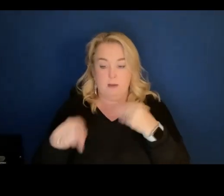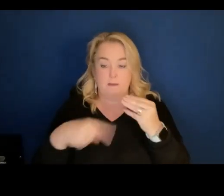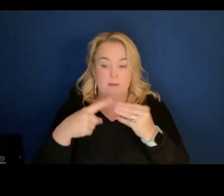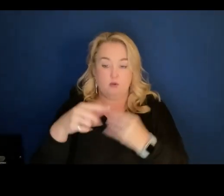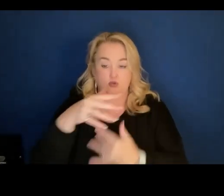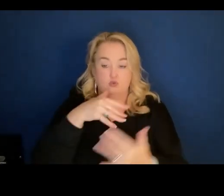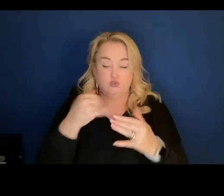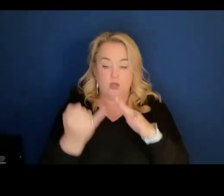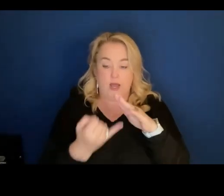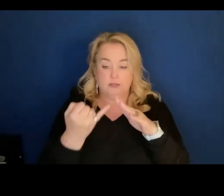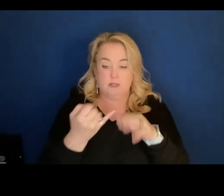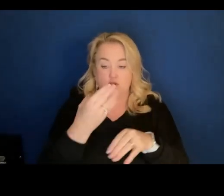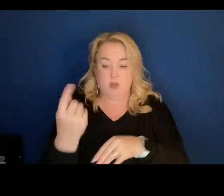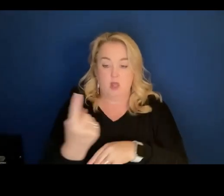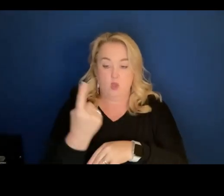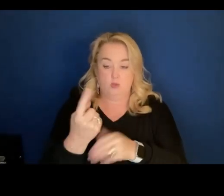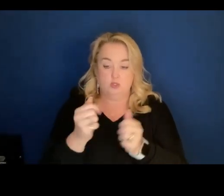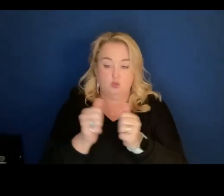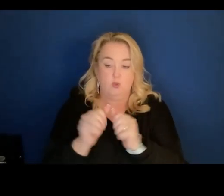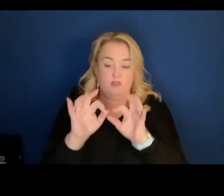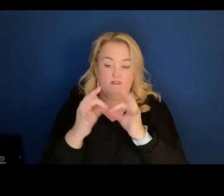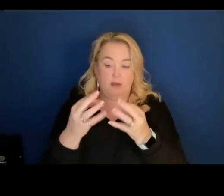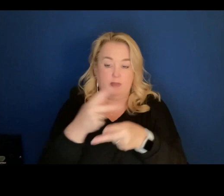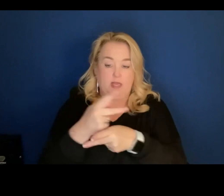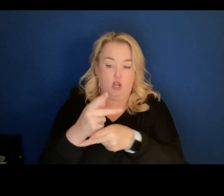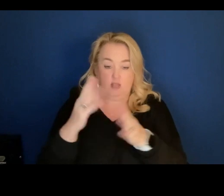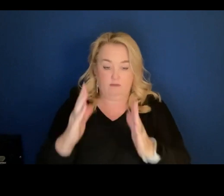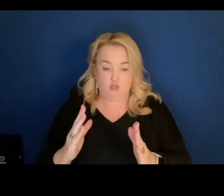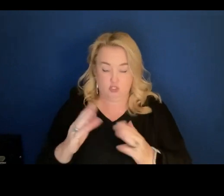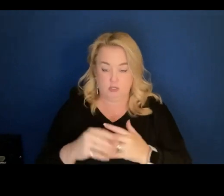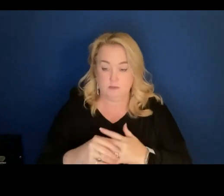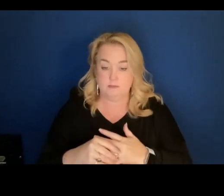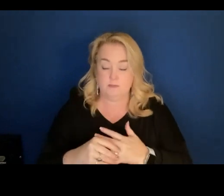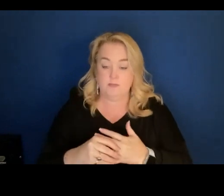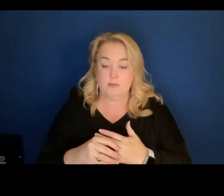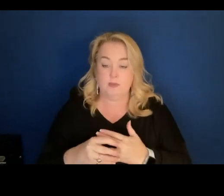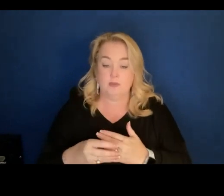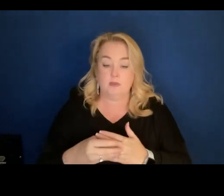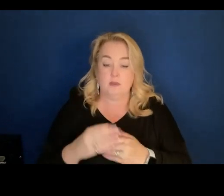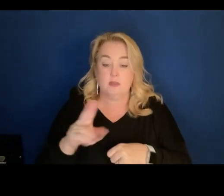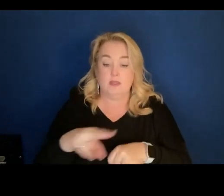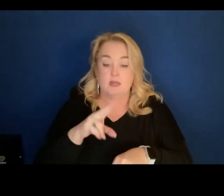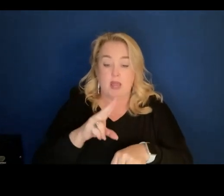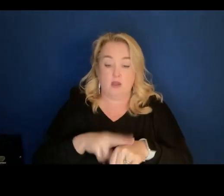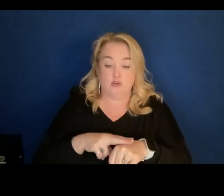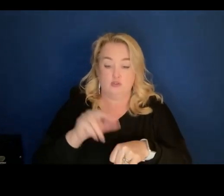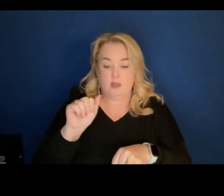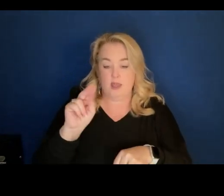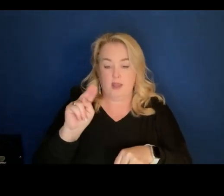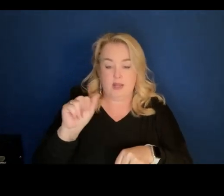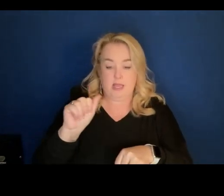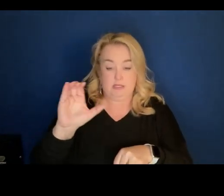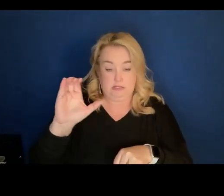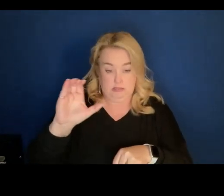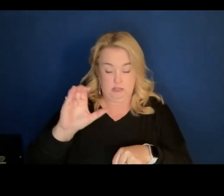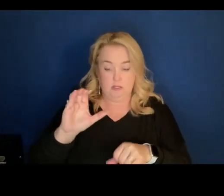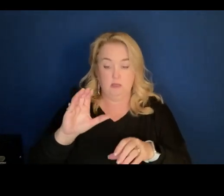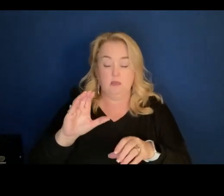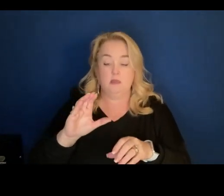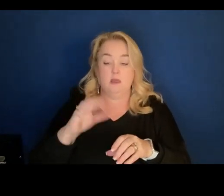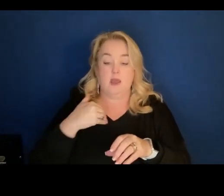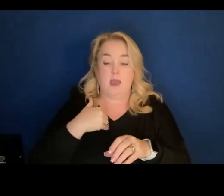isolation and loneliness among family caregivers. The National Alliance for Caregiving produces a landmark